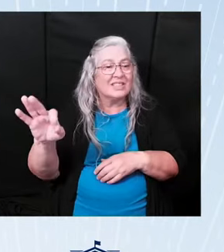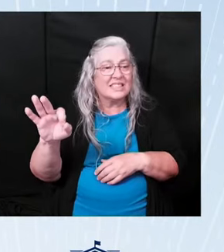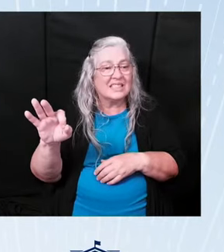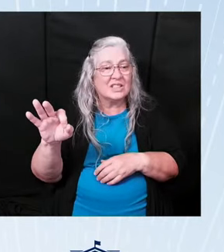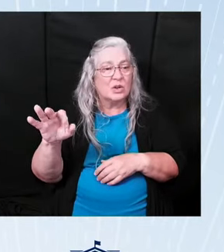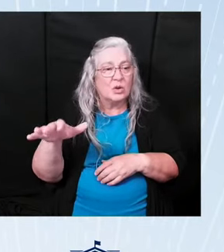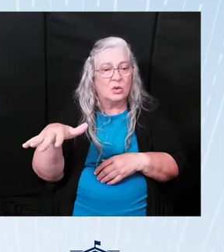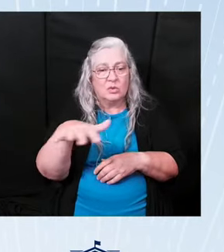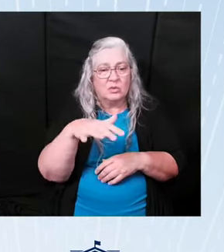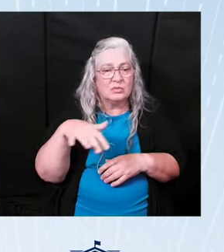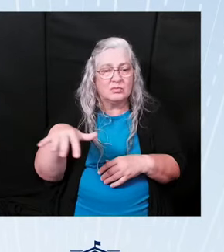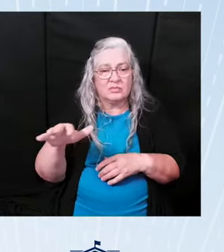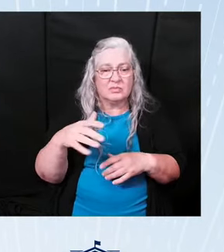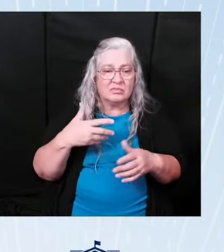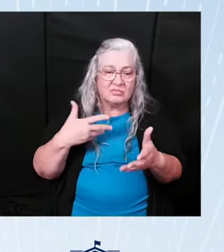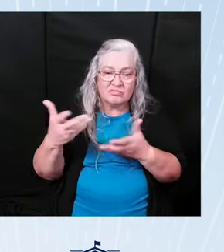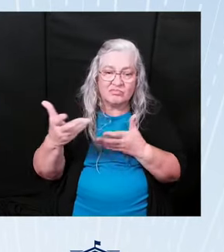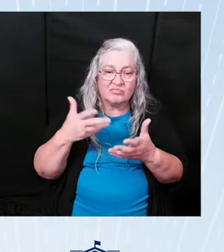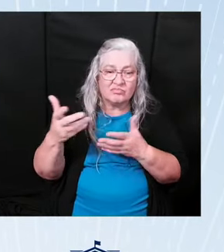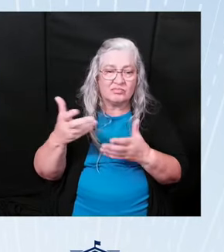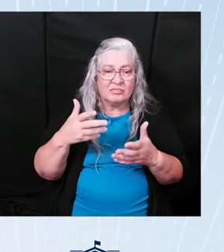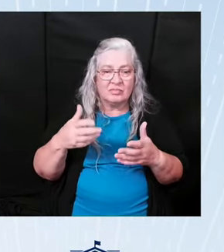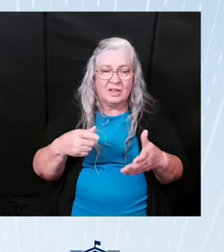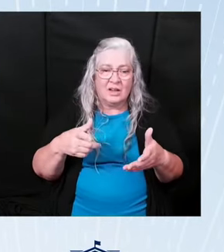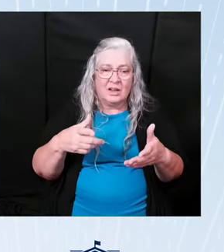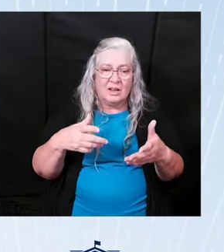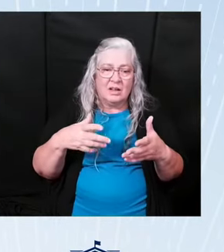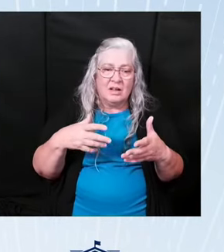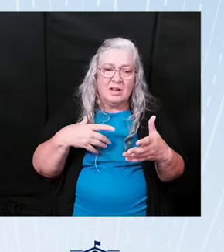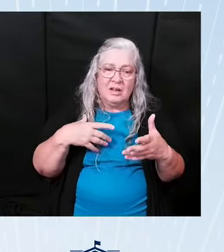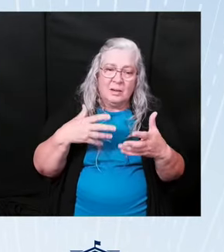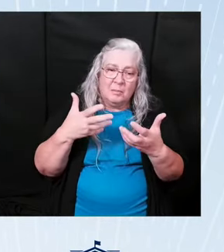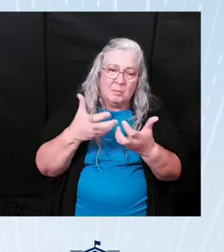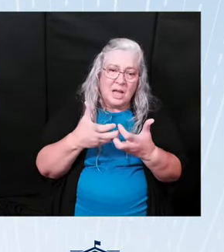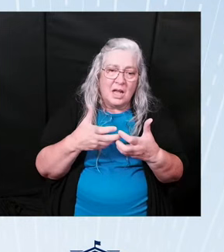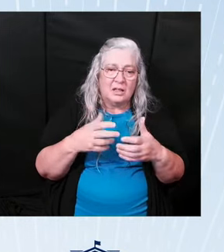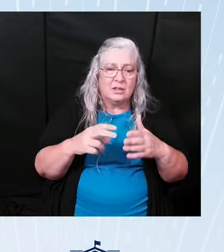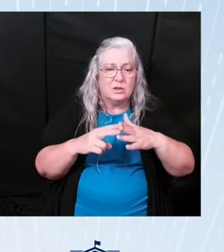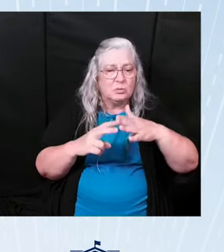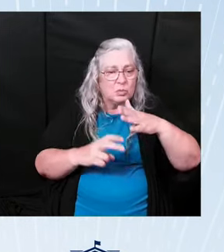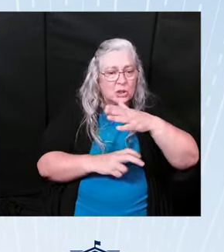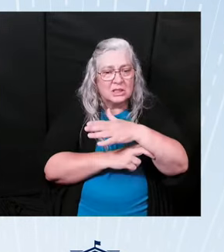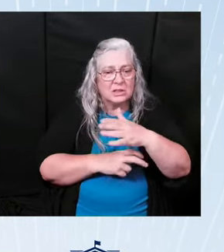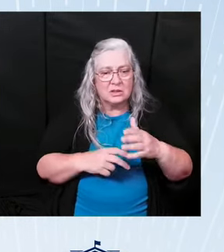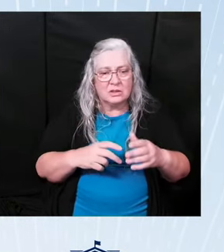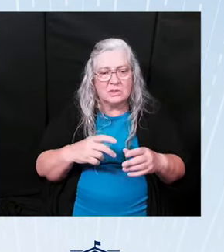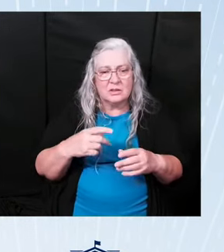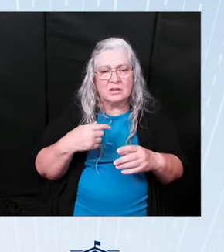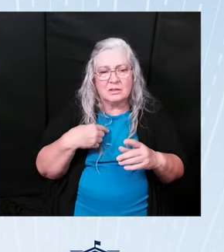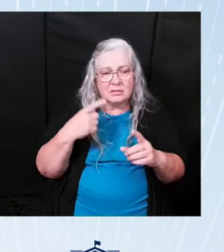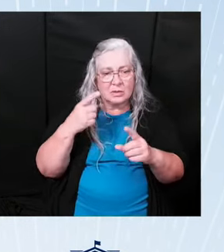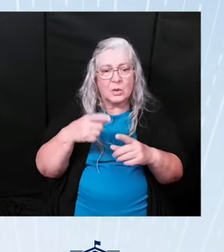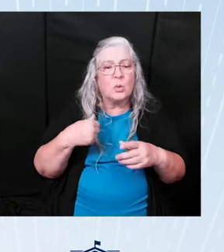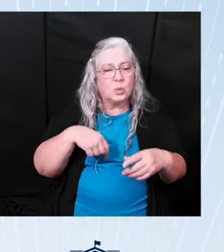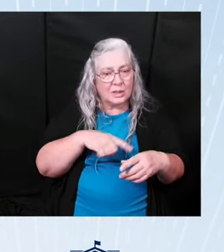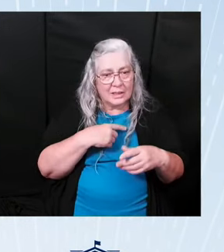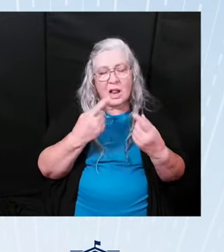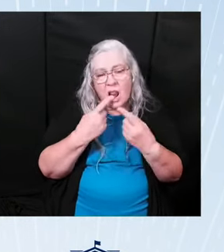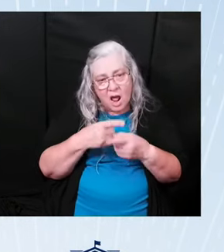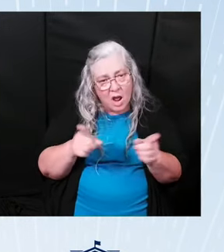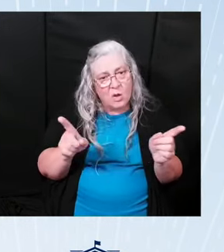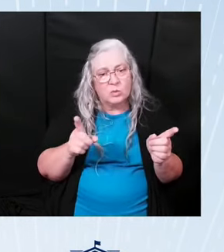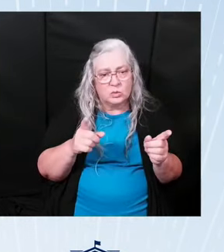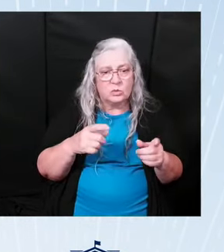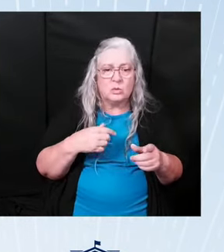in orange to match the color of the Golden Gate Bridge, where we announced an over $500 million